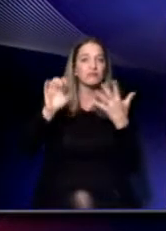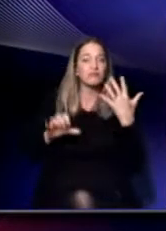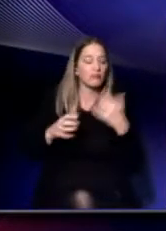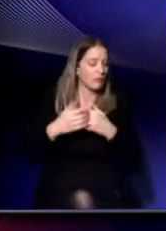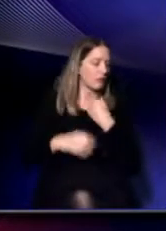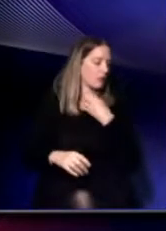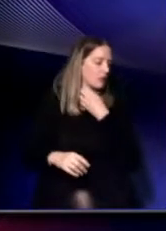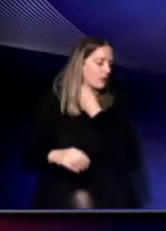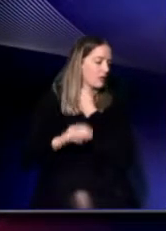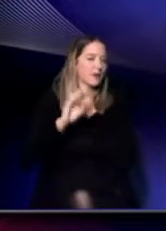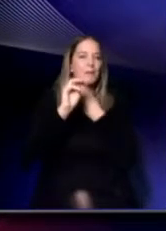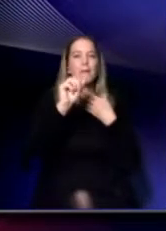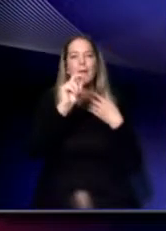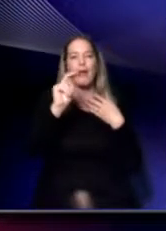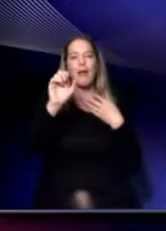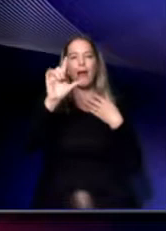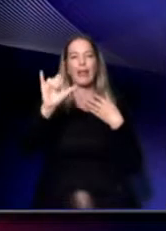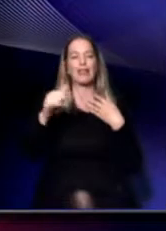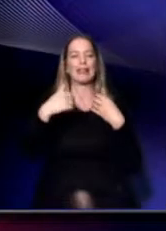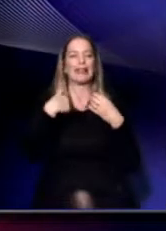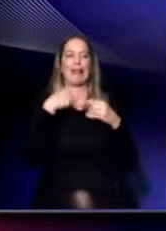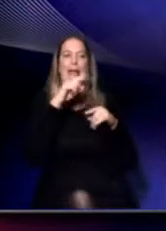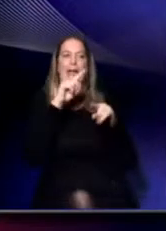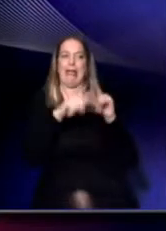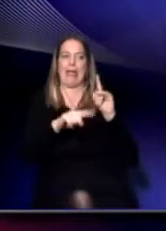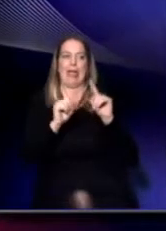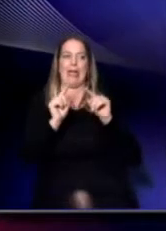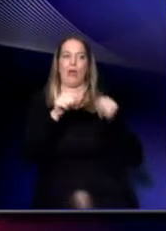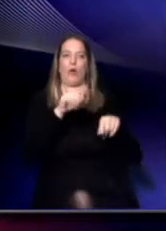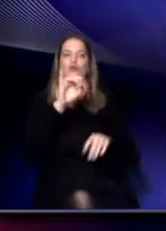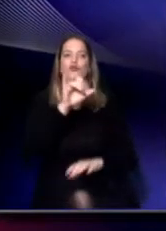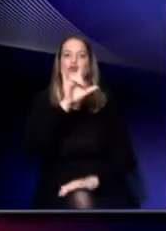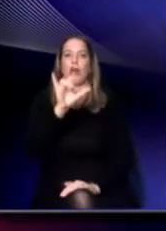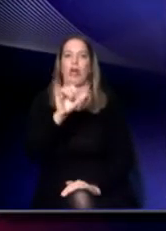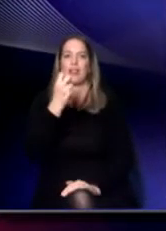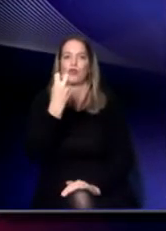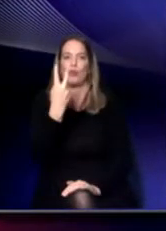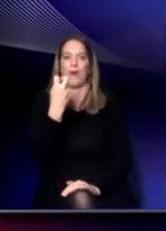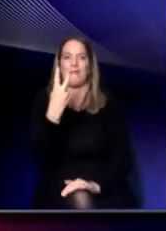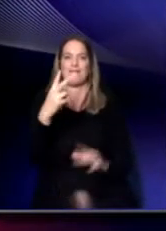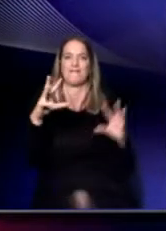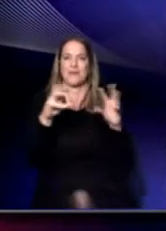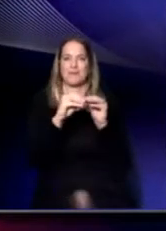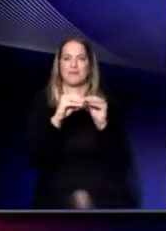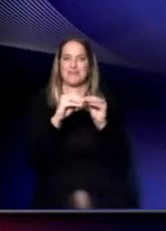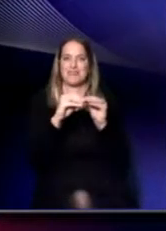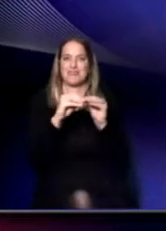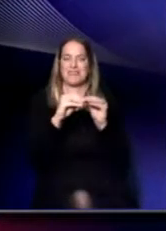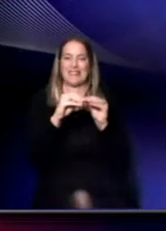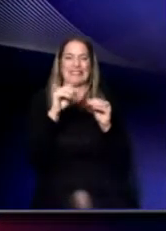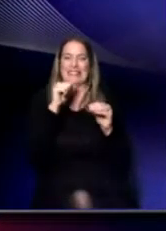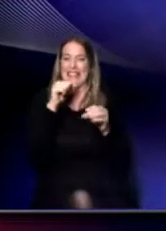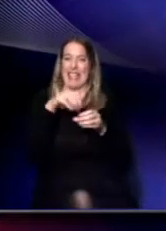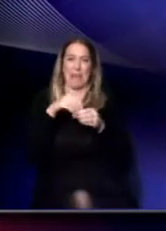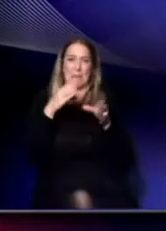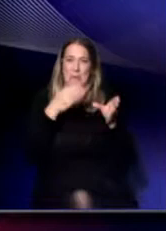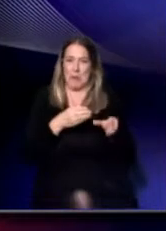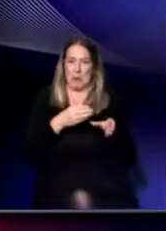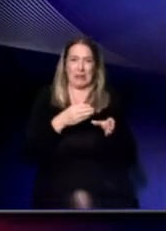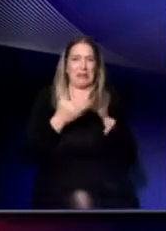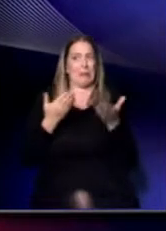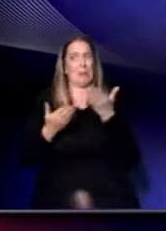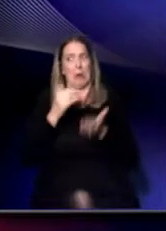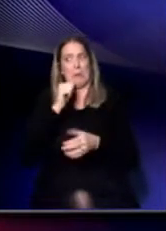President Sims, I will not be able to join the July 12th meeting, and definitely not in person, perhaps not